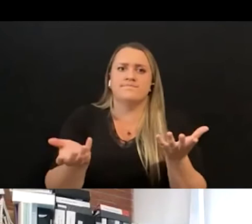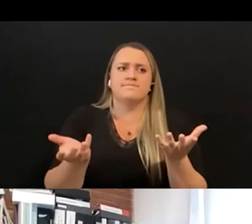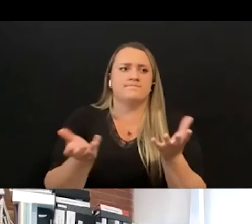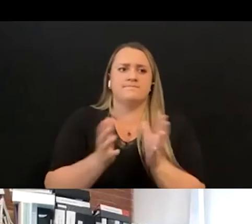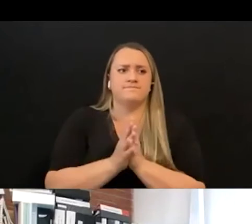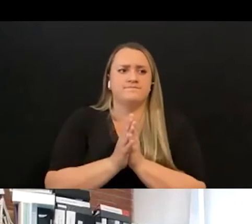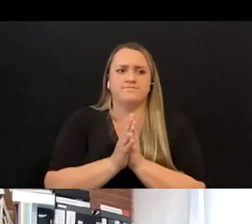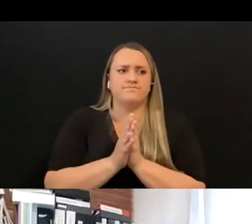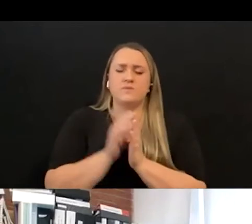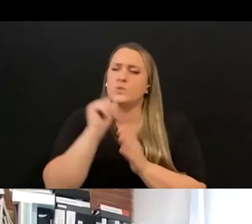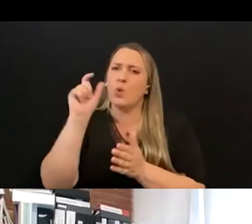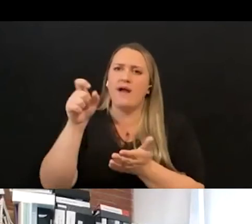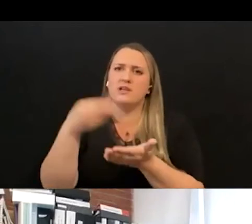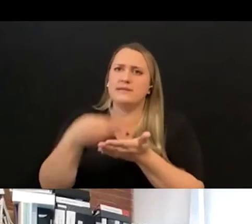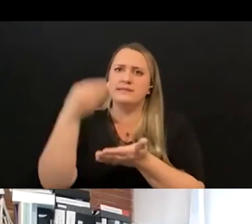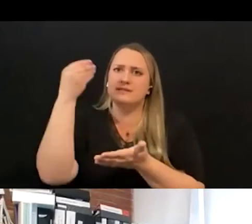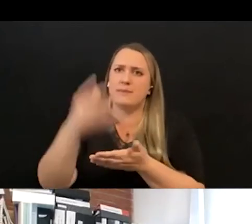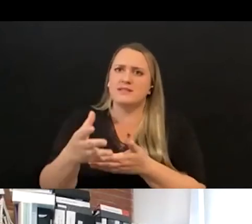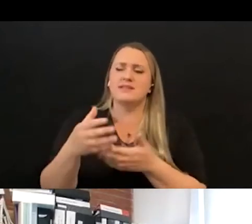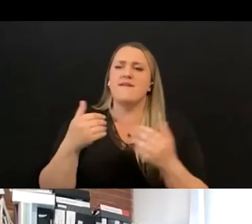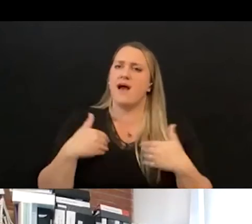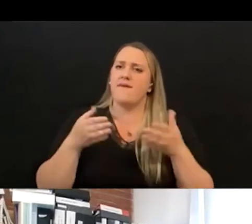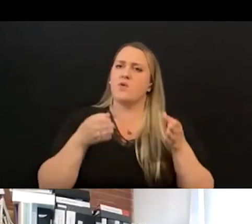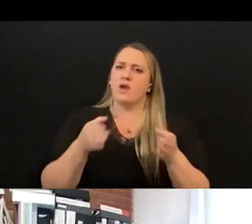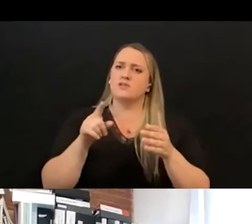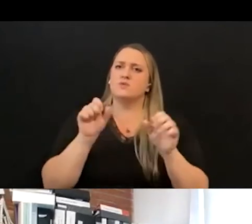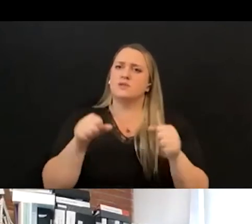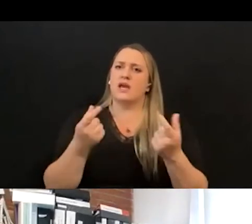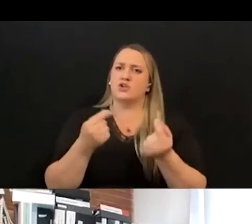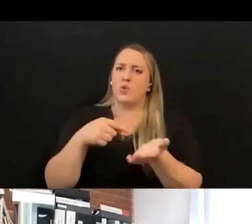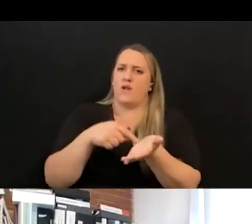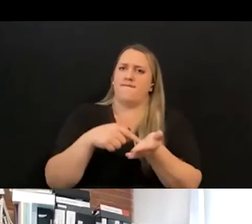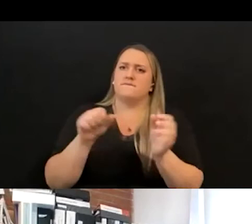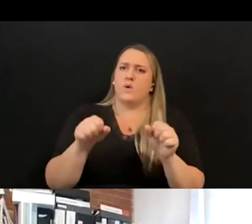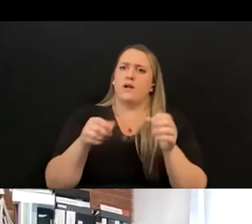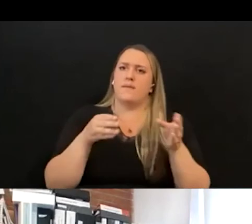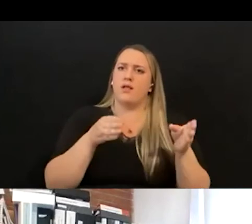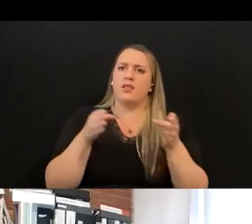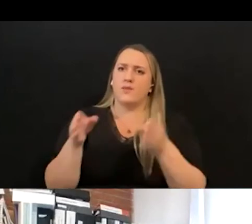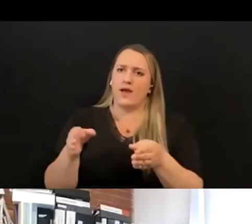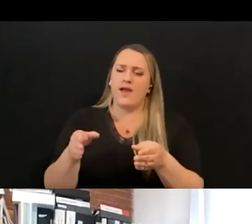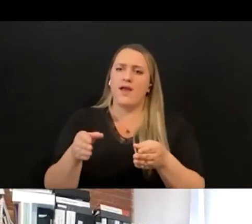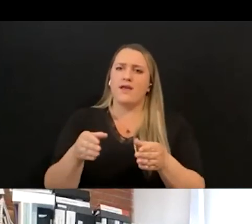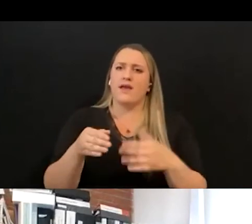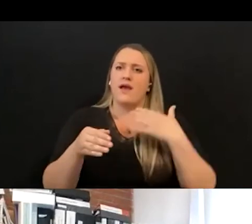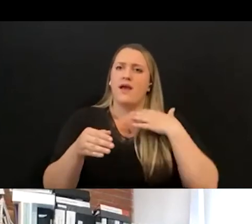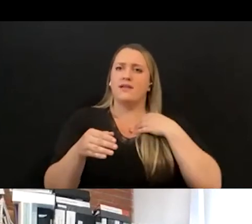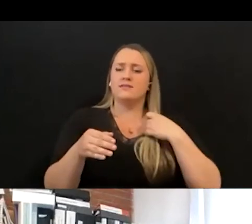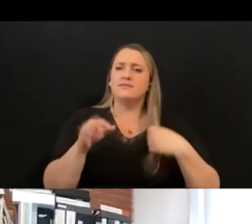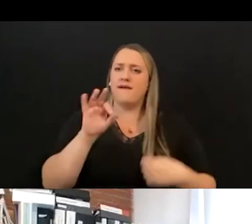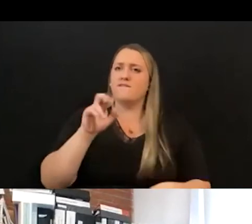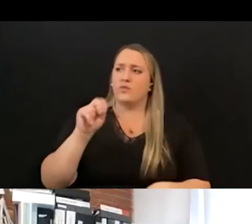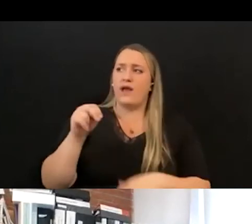super expensive. There's ways that you can do it in an affordable way. And like Fran mentioned, it is a